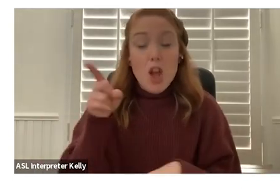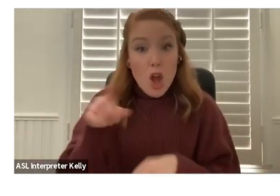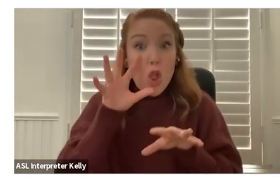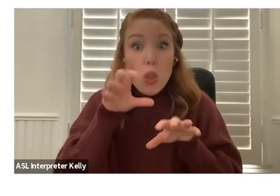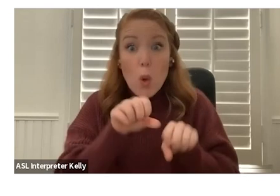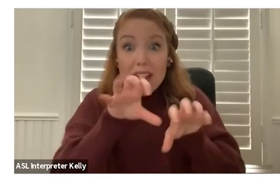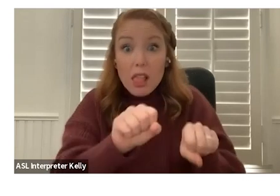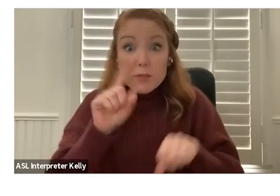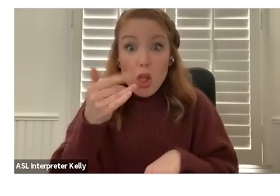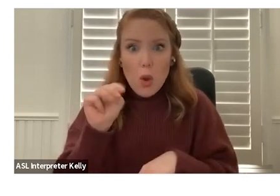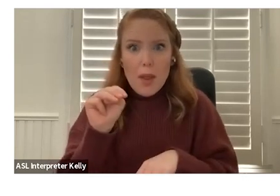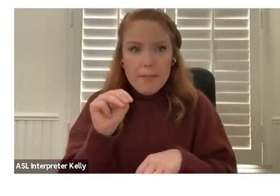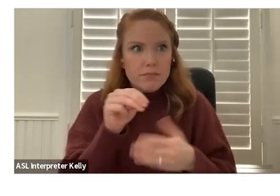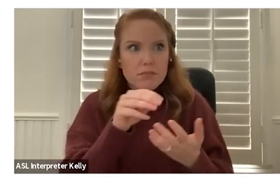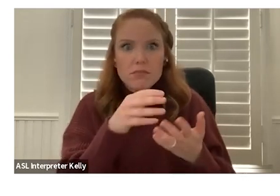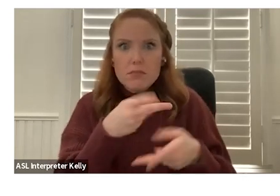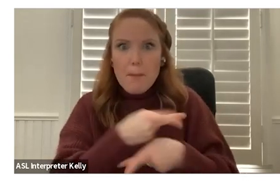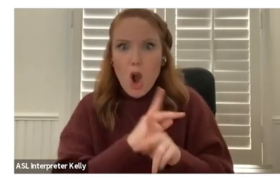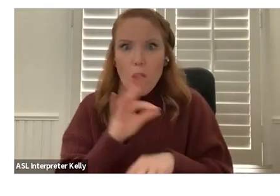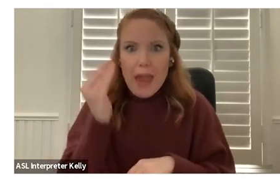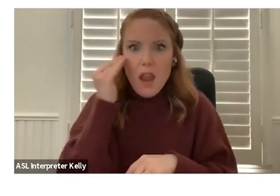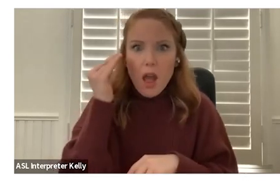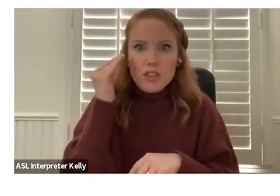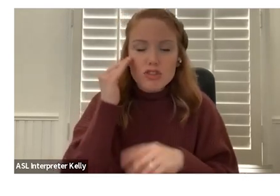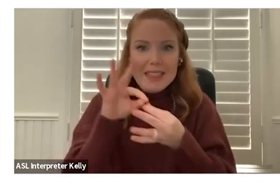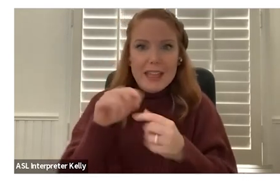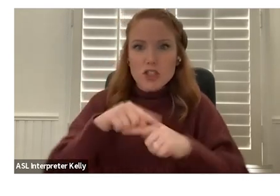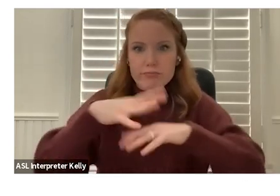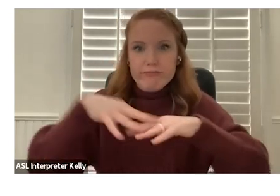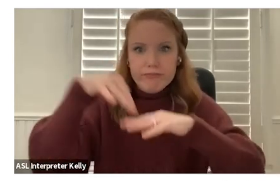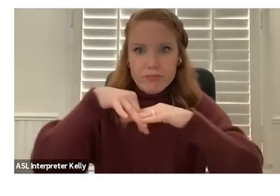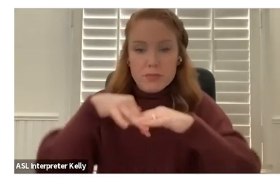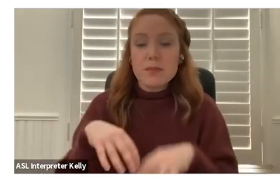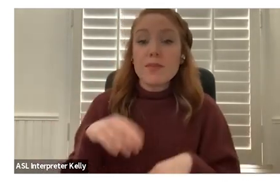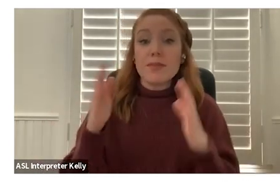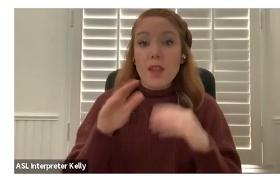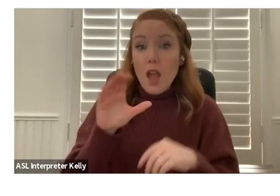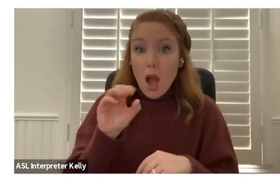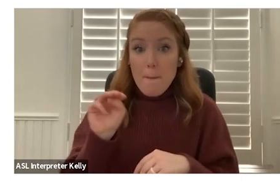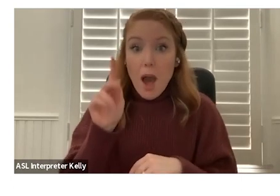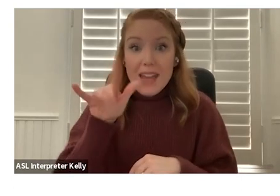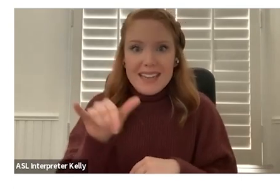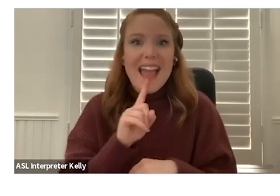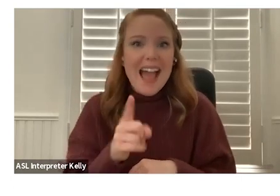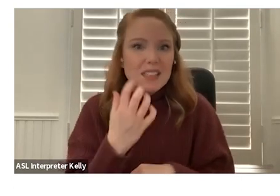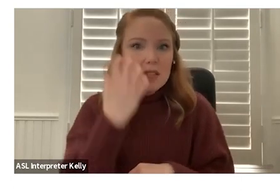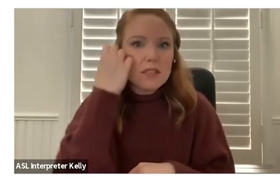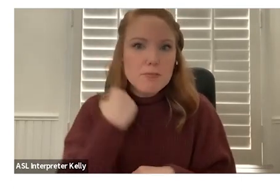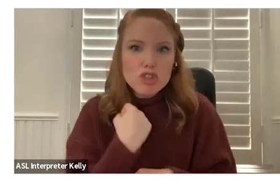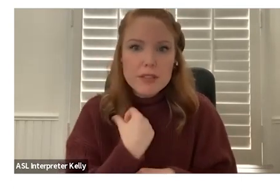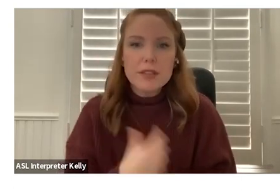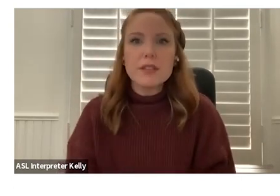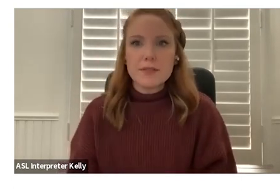workers in Pennsylvania and Ohio applying congealed petroleum on their wounds. They had learned this from the indigenous